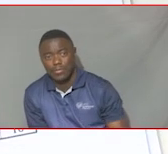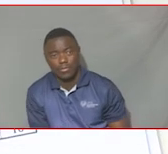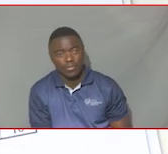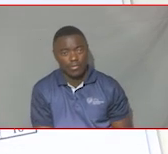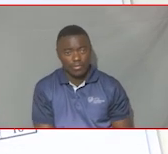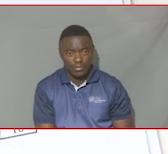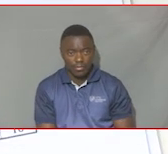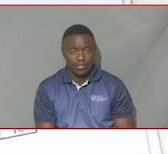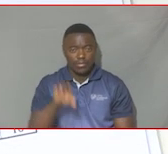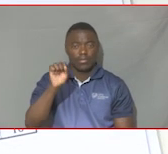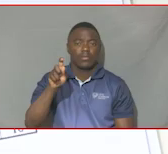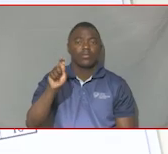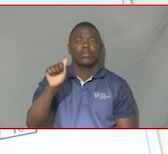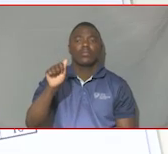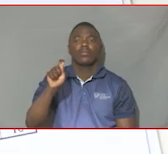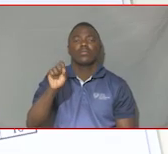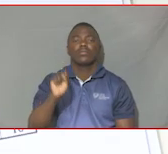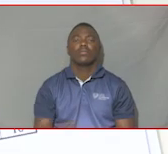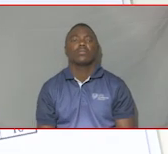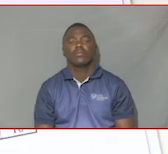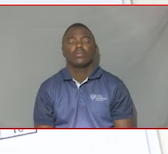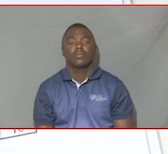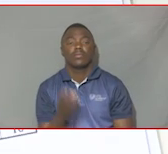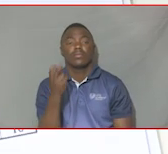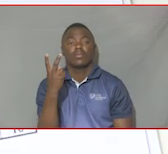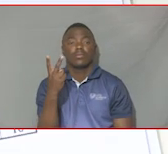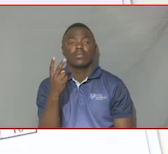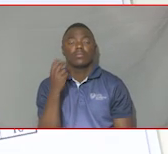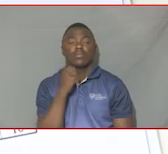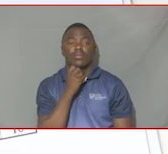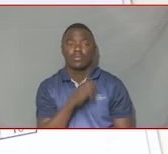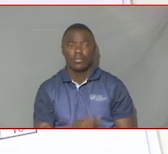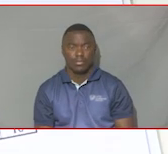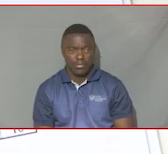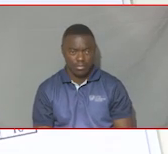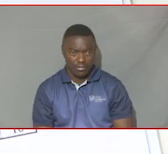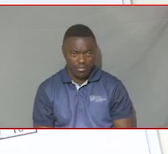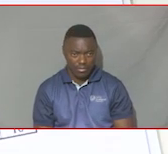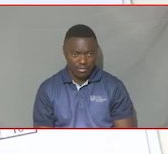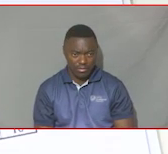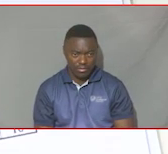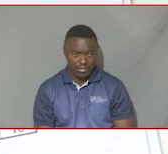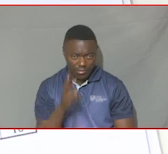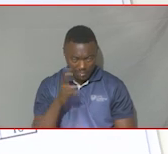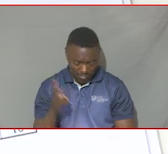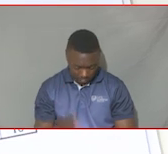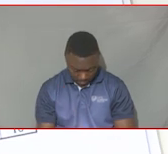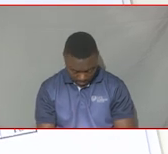stat. We're going to go to 2, and